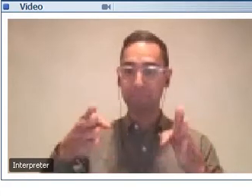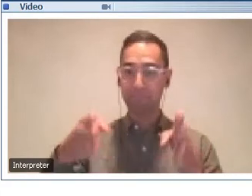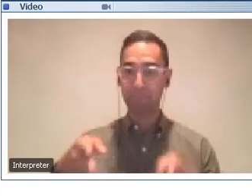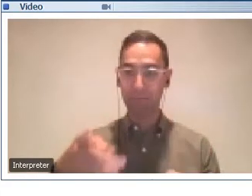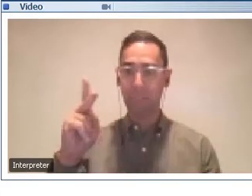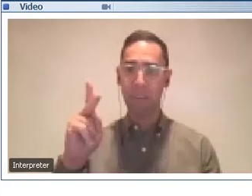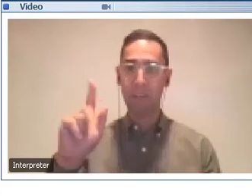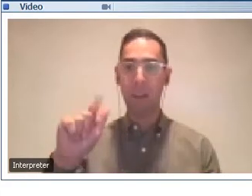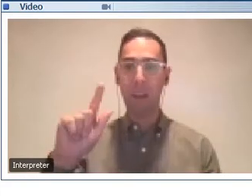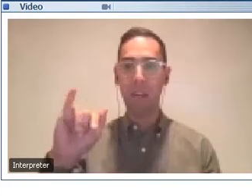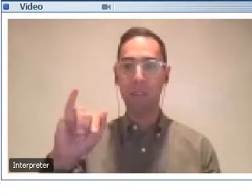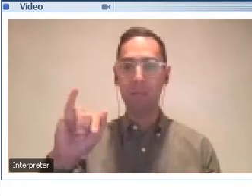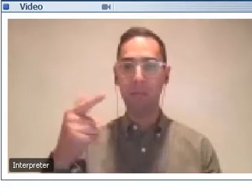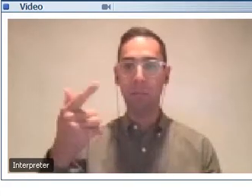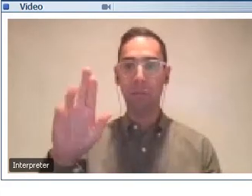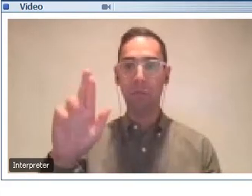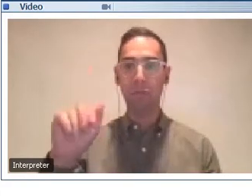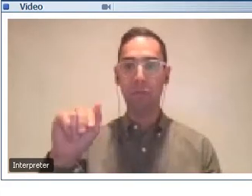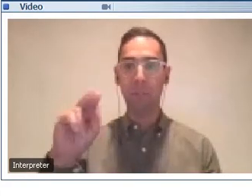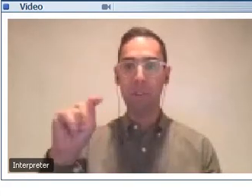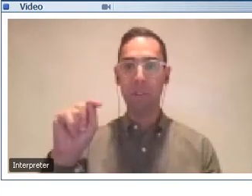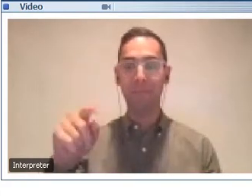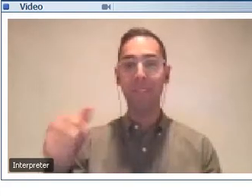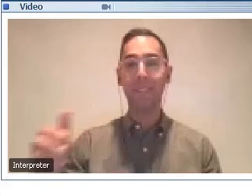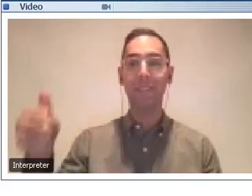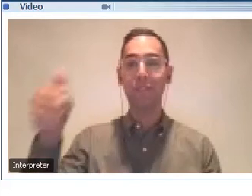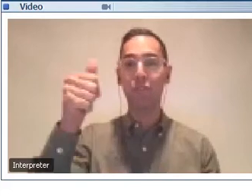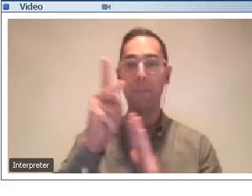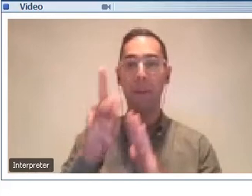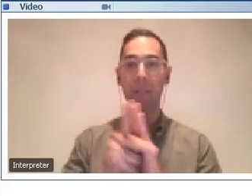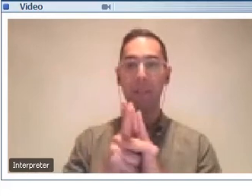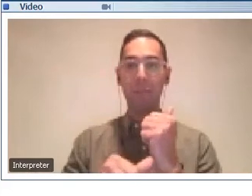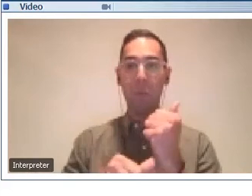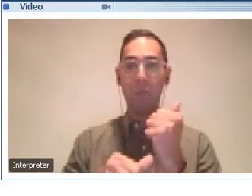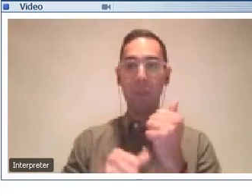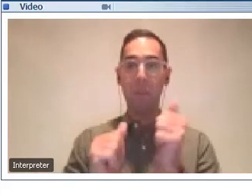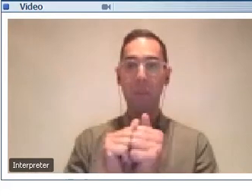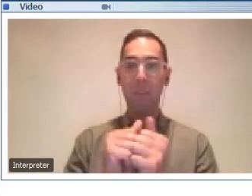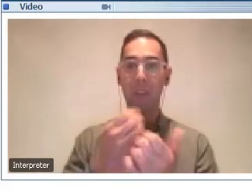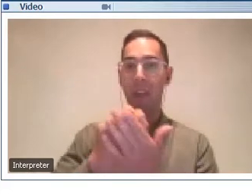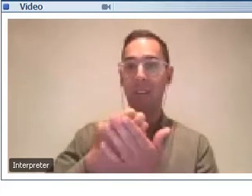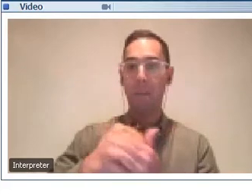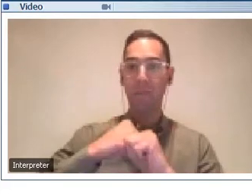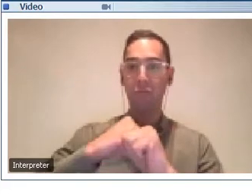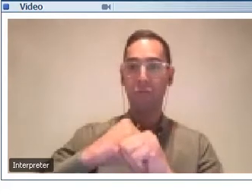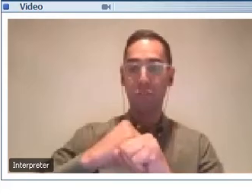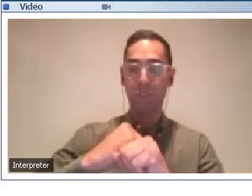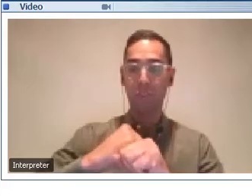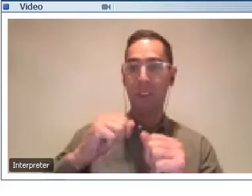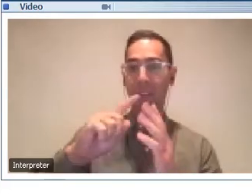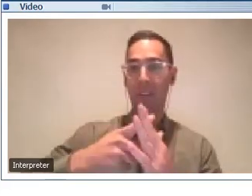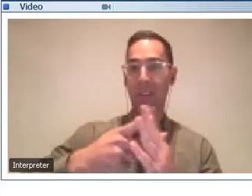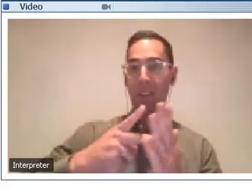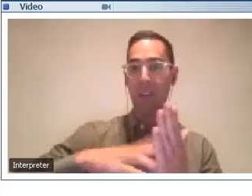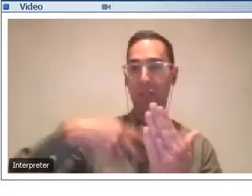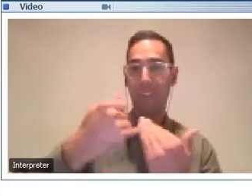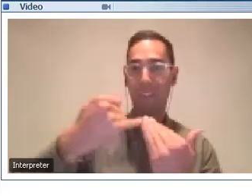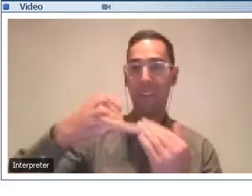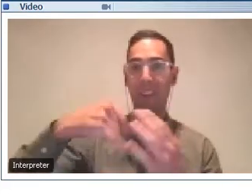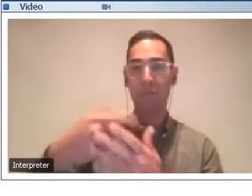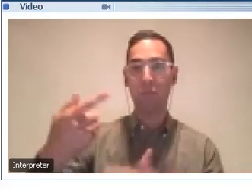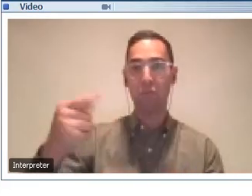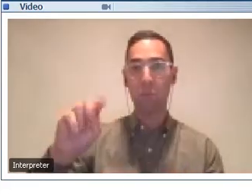Associate with the Economic Security and Opportunity Initiative for the Georgetown Center on Poverty and Inequality.